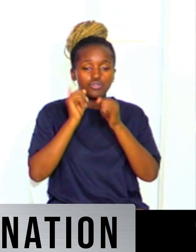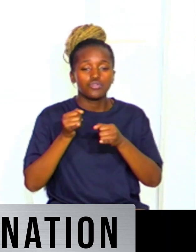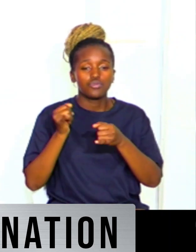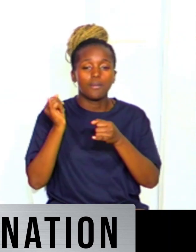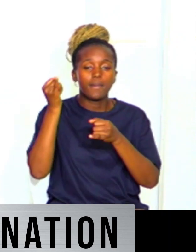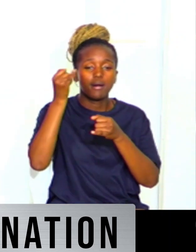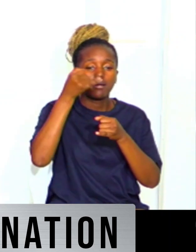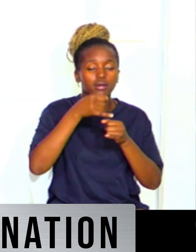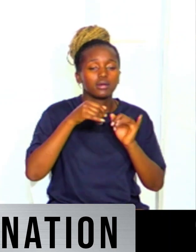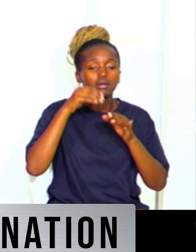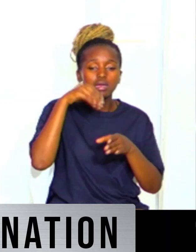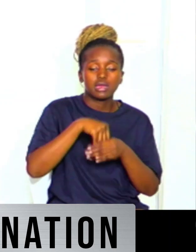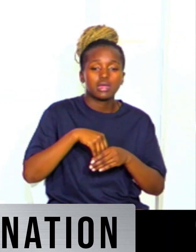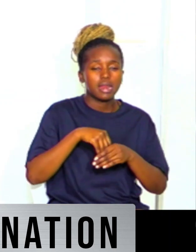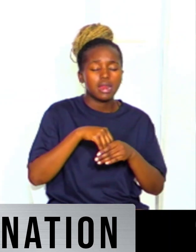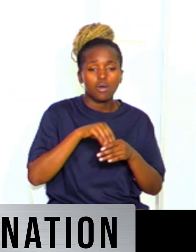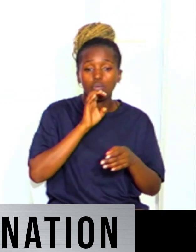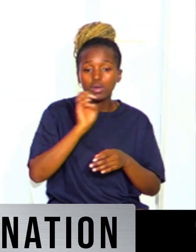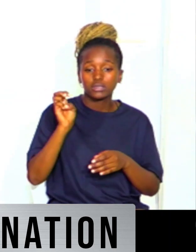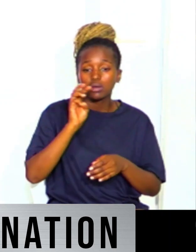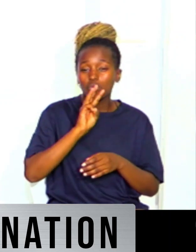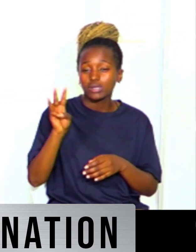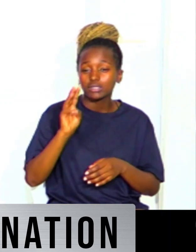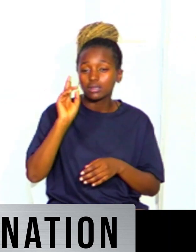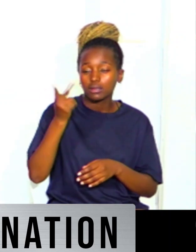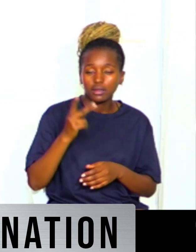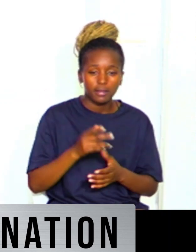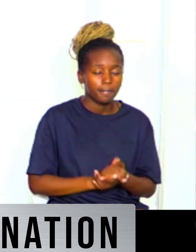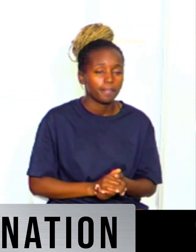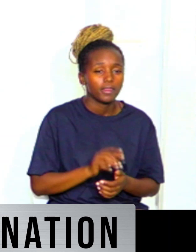opinion? Weta versus